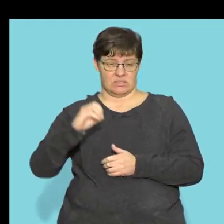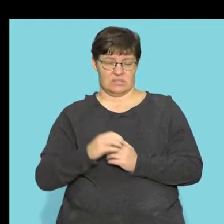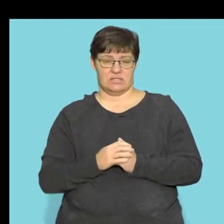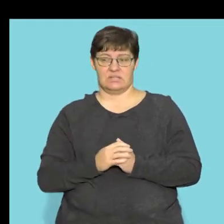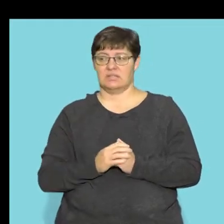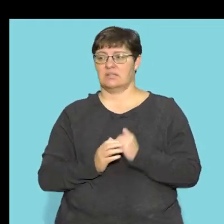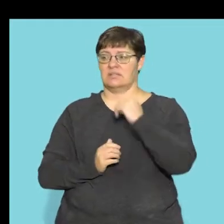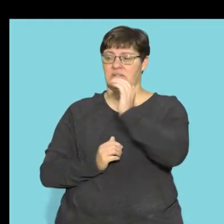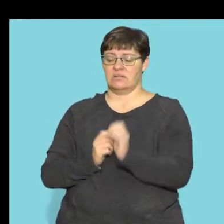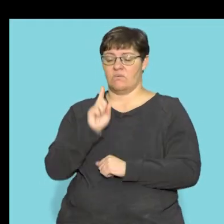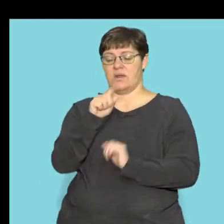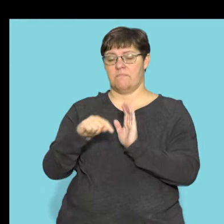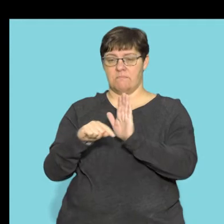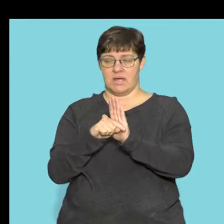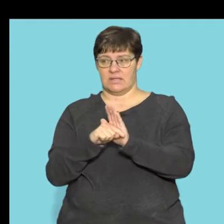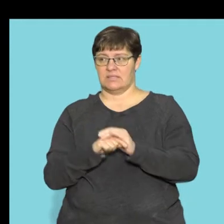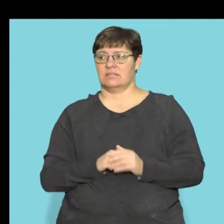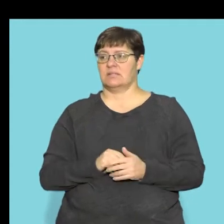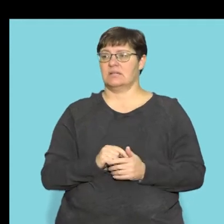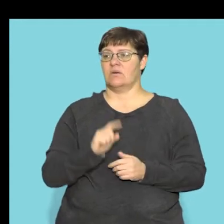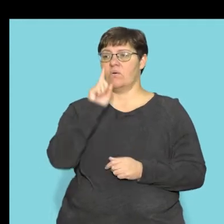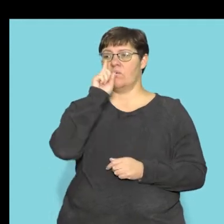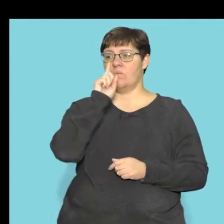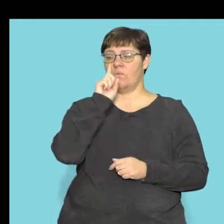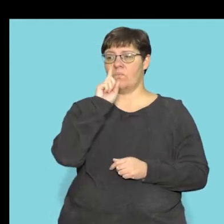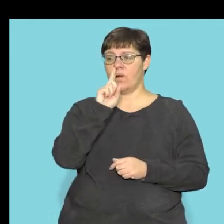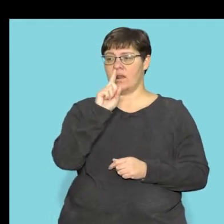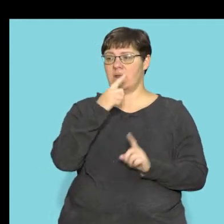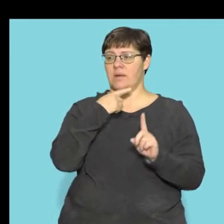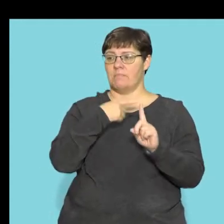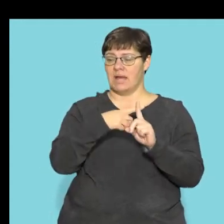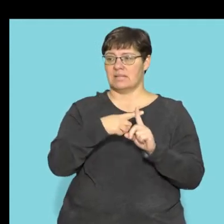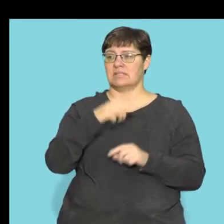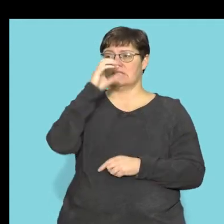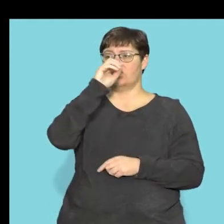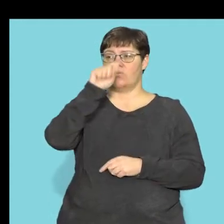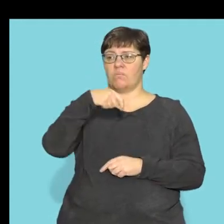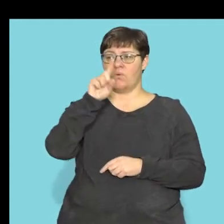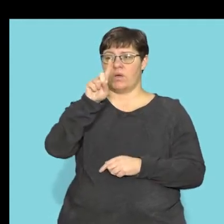7,600 into 1 minus 1 plus the interest is